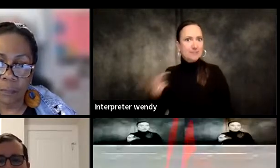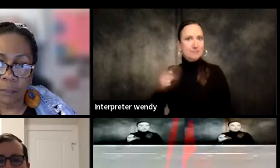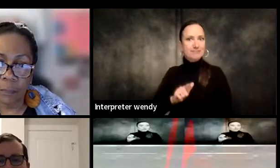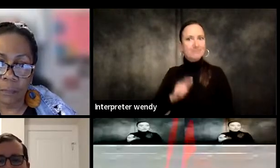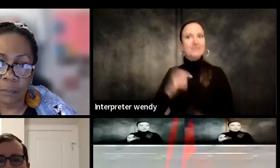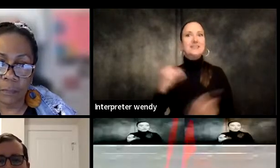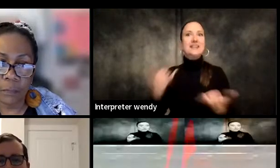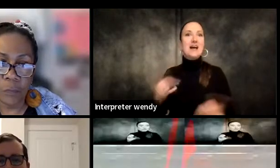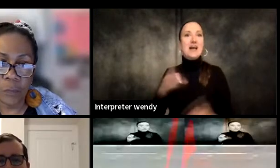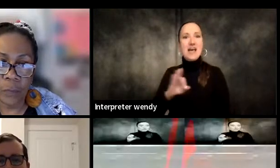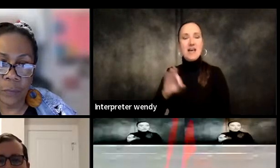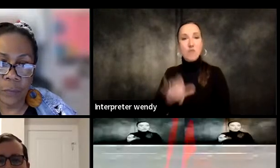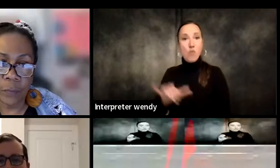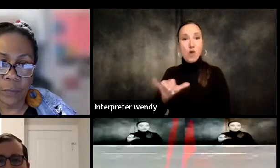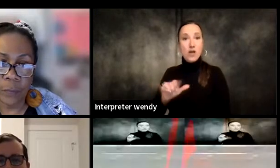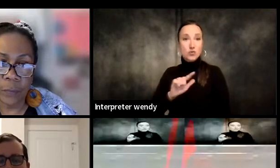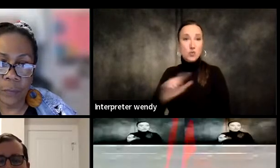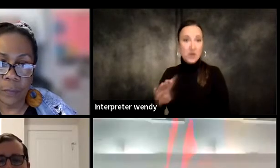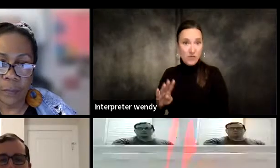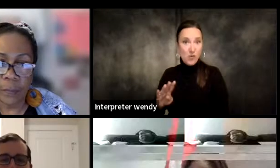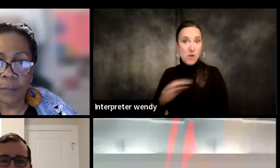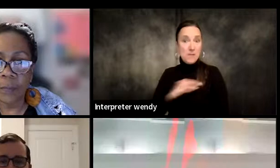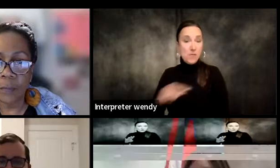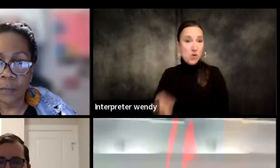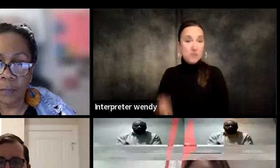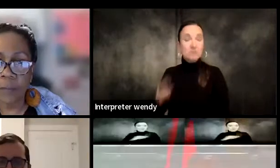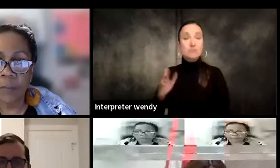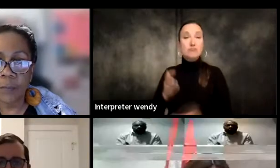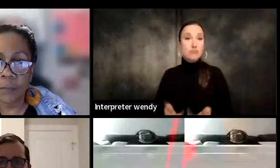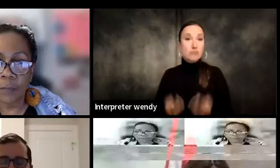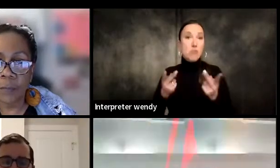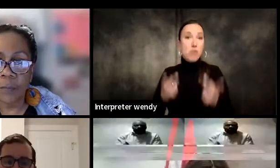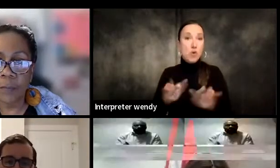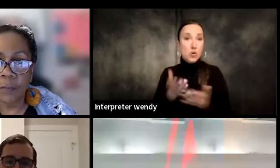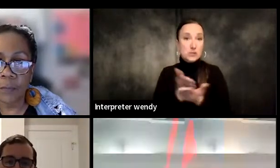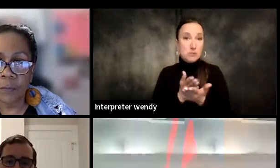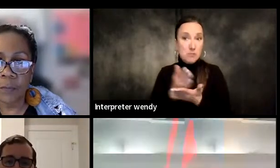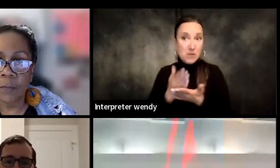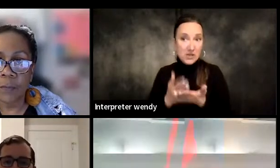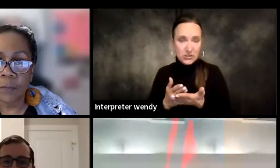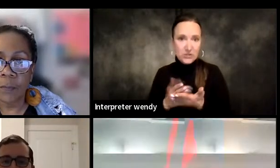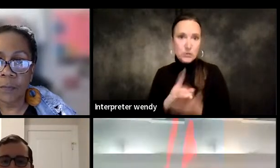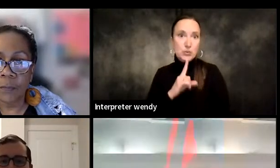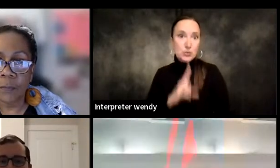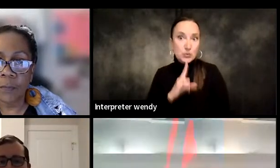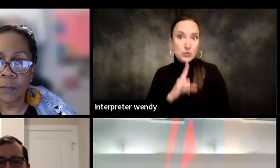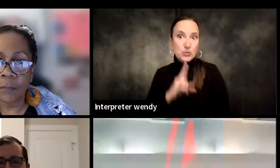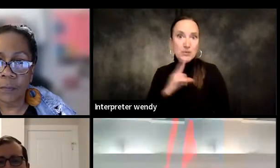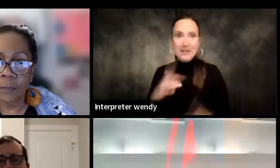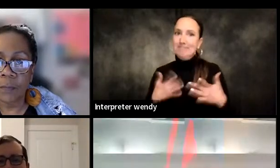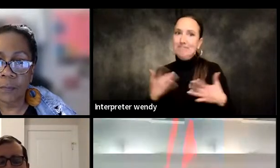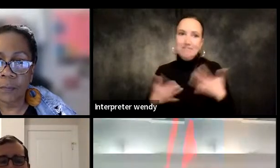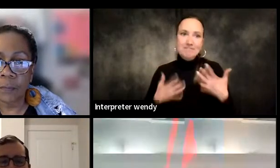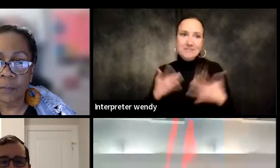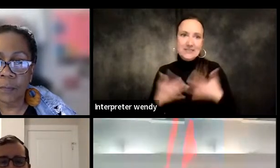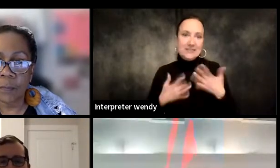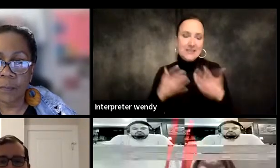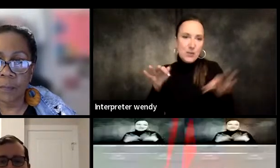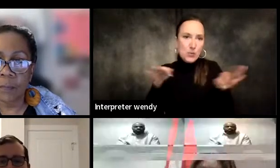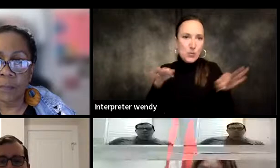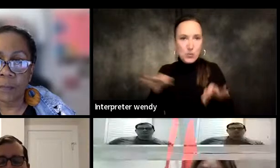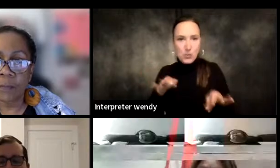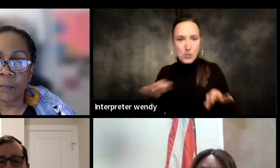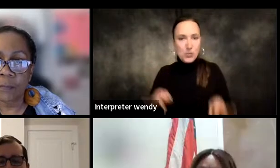the FY24, or Mayor Bowser's FY24 proposed budget, which we're really, really excited about. I